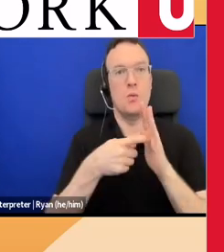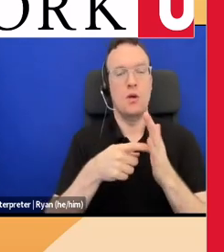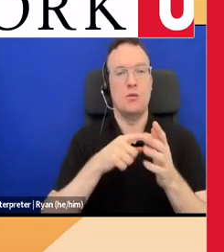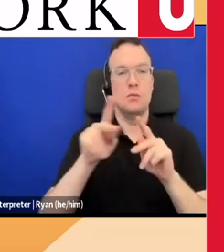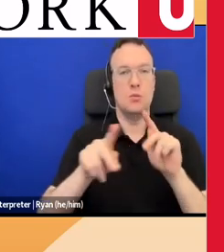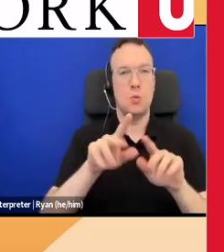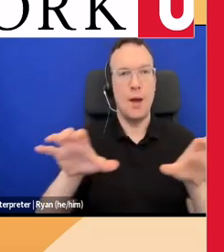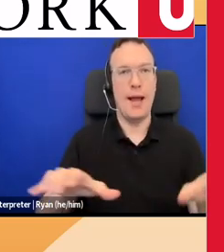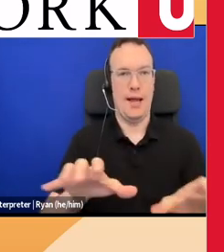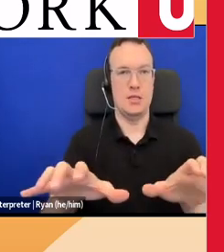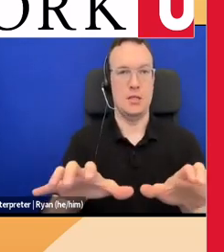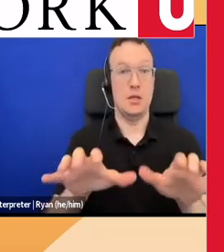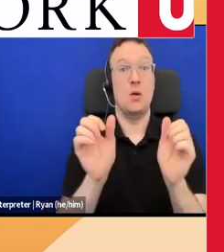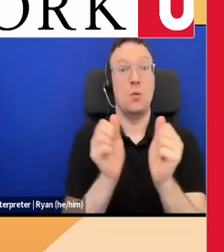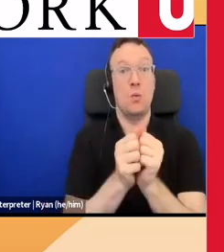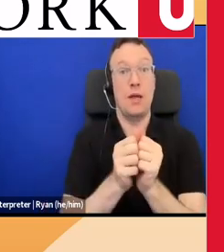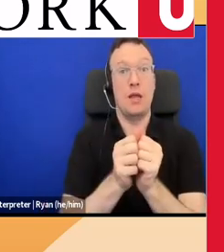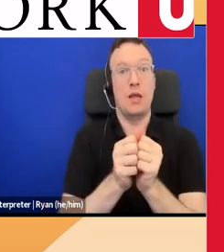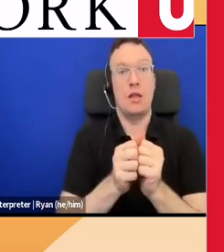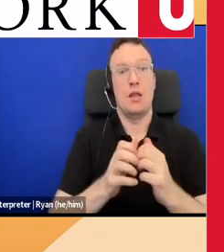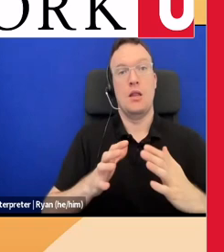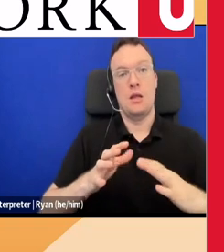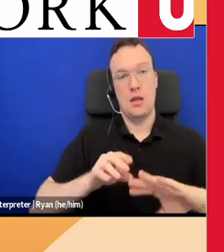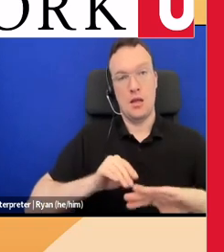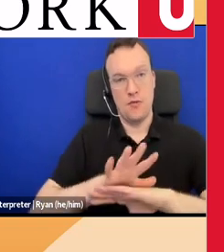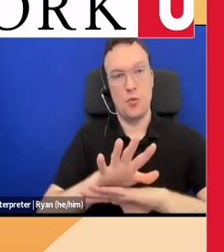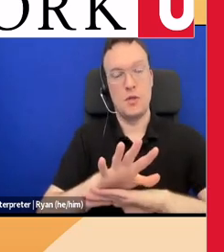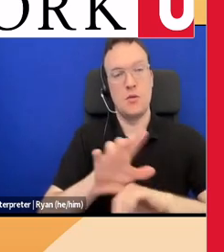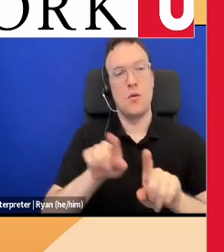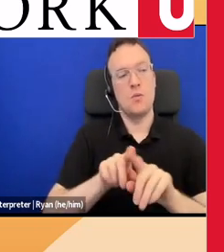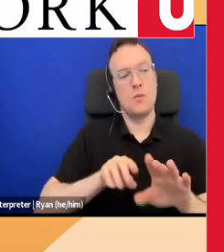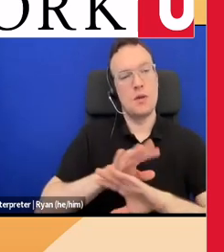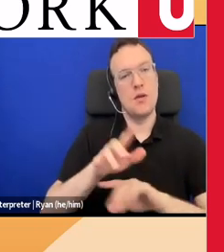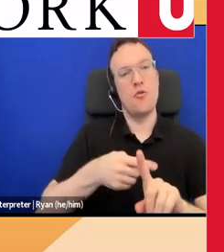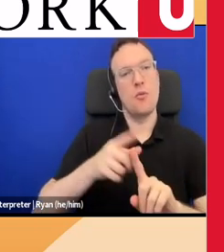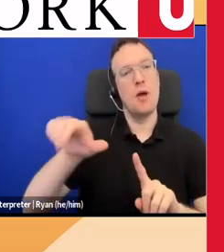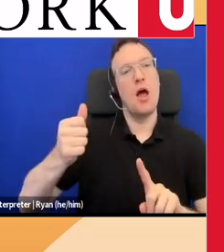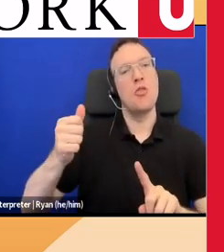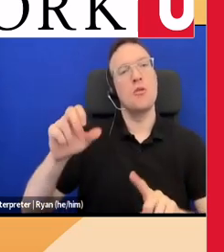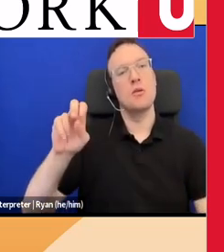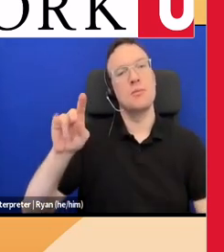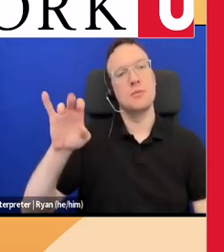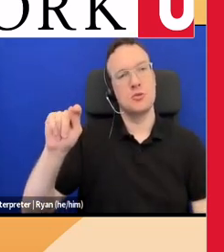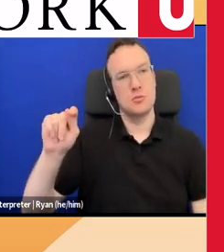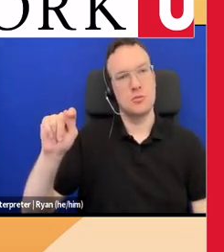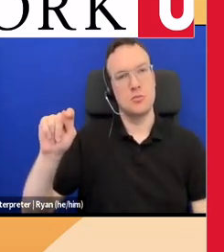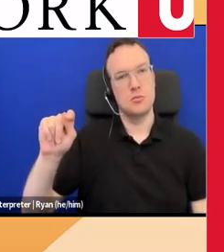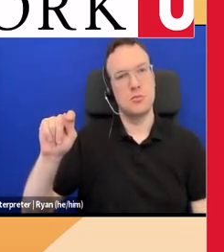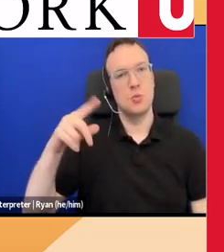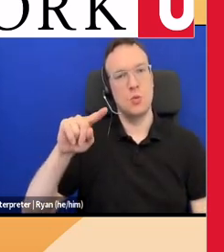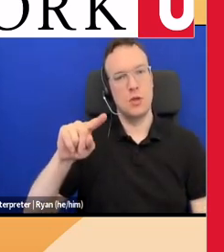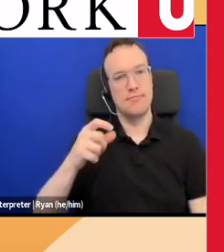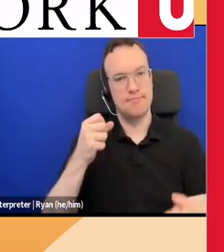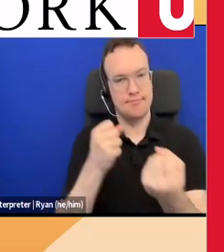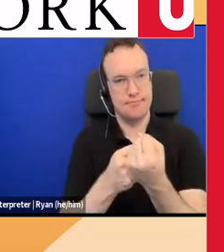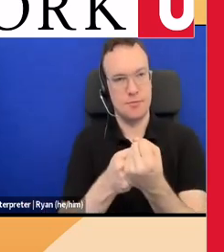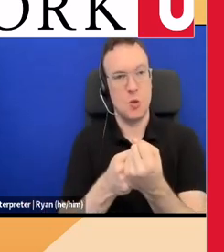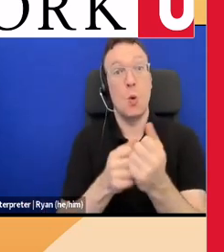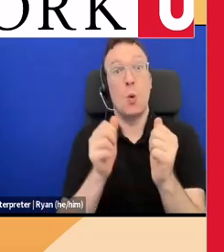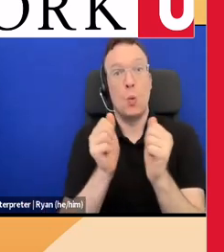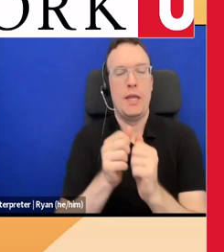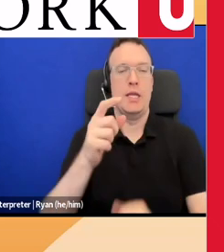act with and who influence and are influenced by other subjects. We are solidarious with each